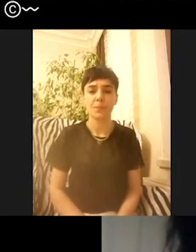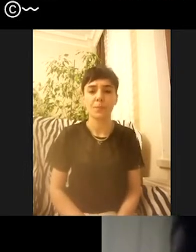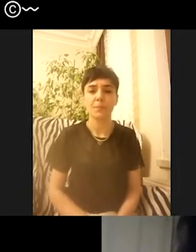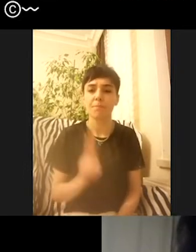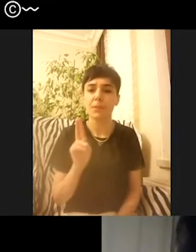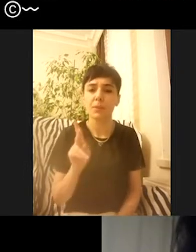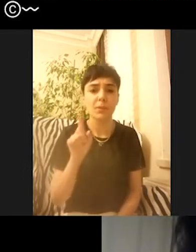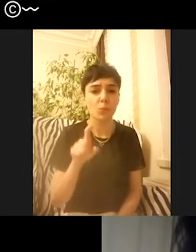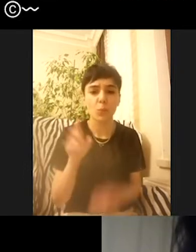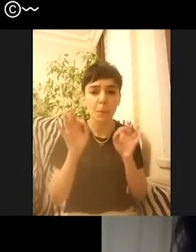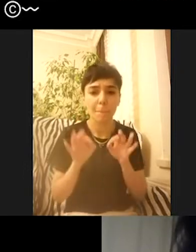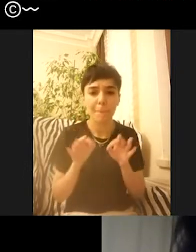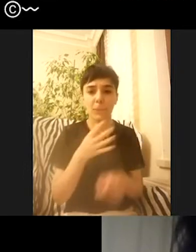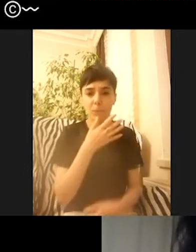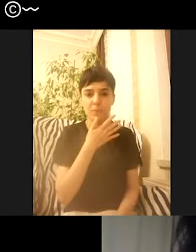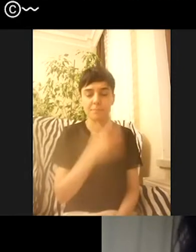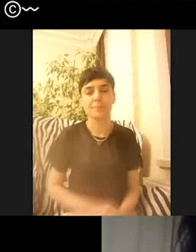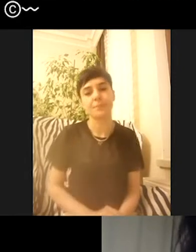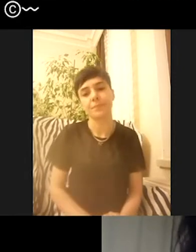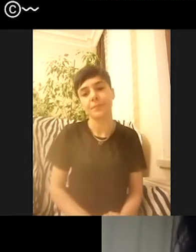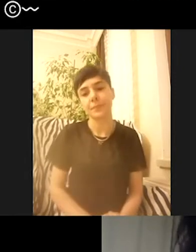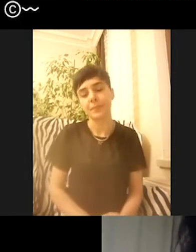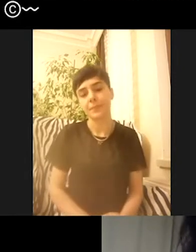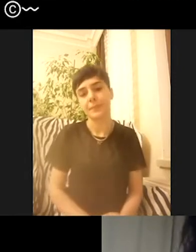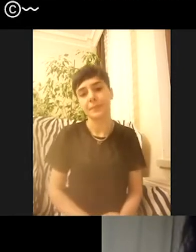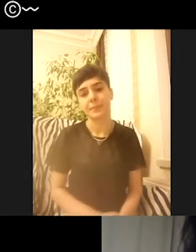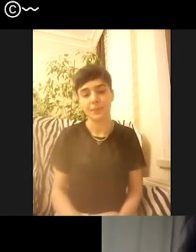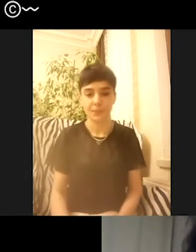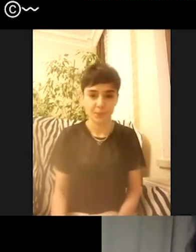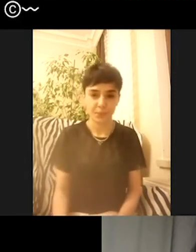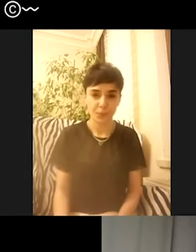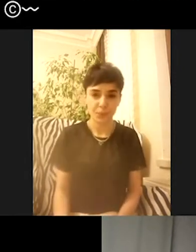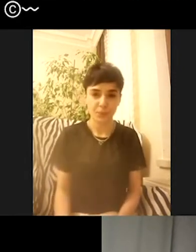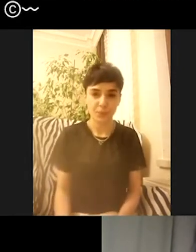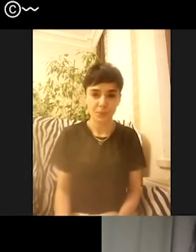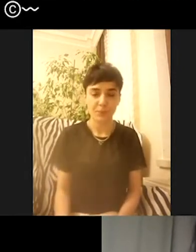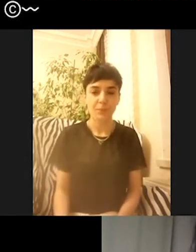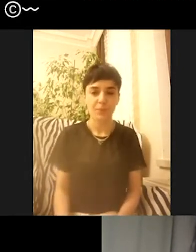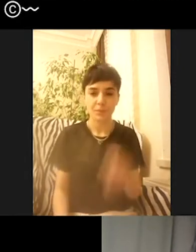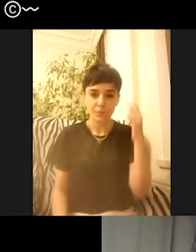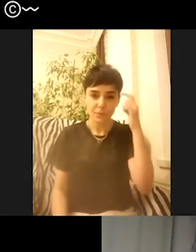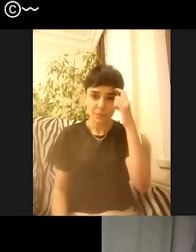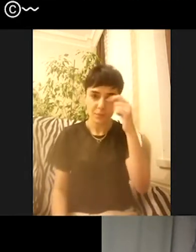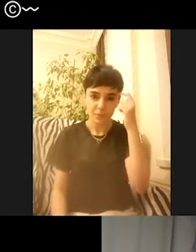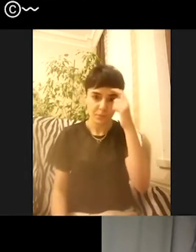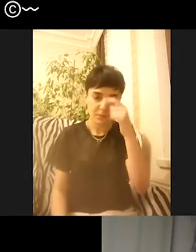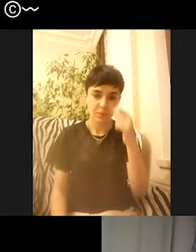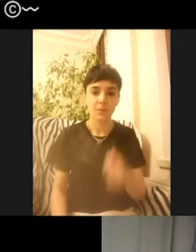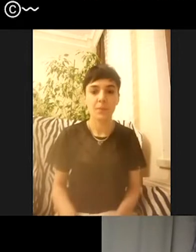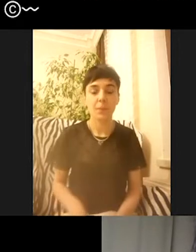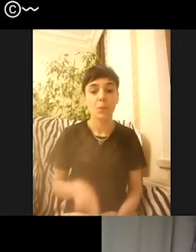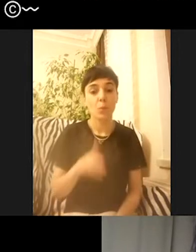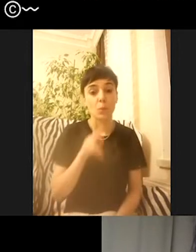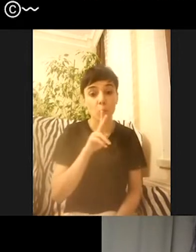Beren, because last conversation we talked about activism and the university. So we talked about